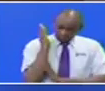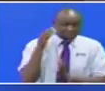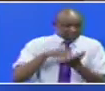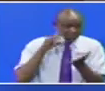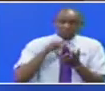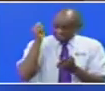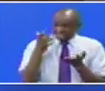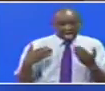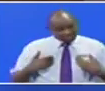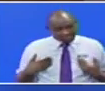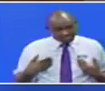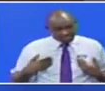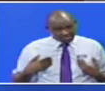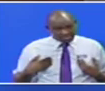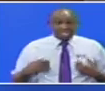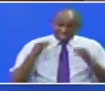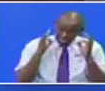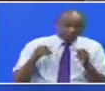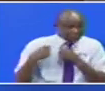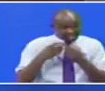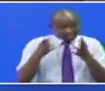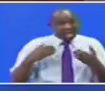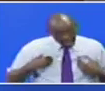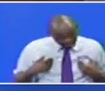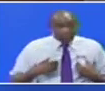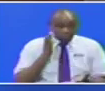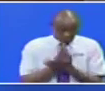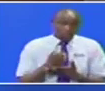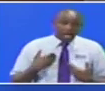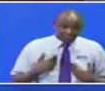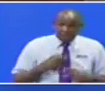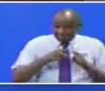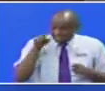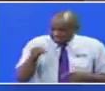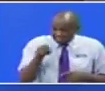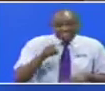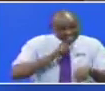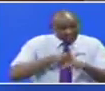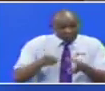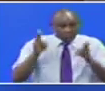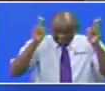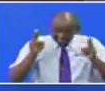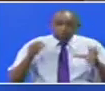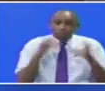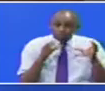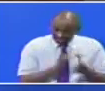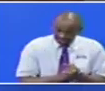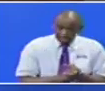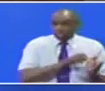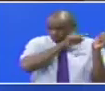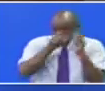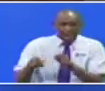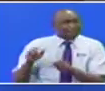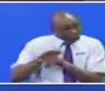in the country, even if a lot of challenges still remain, this is the moment for the international community to